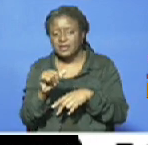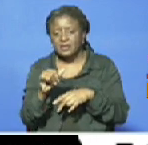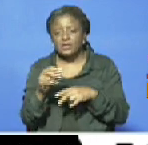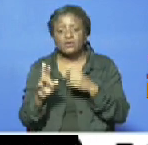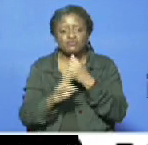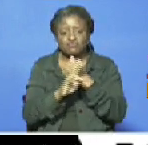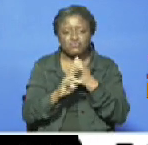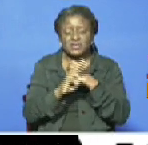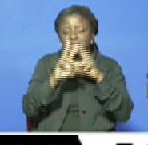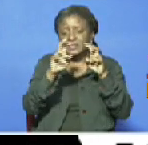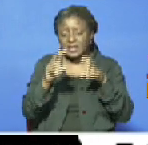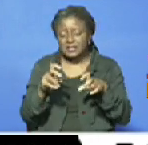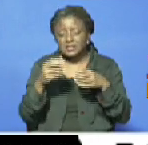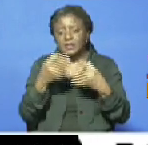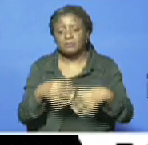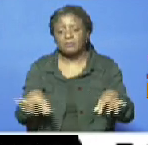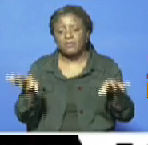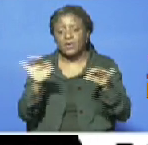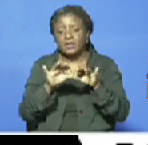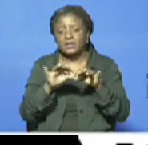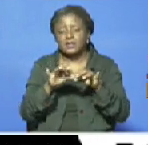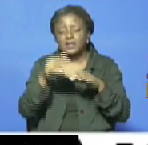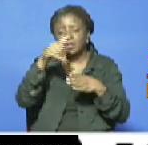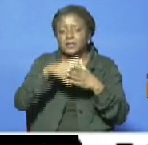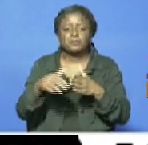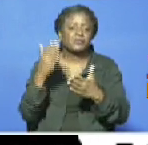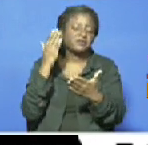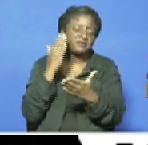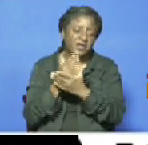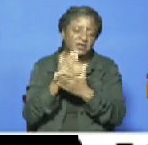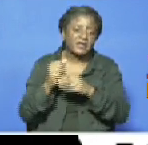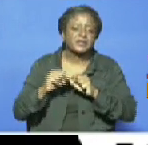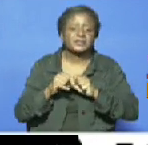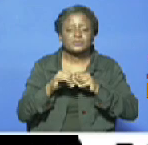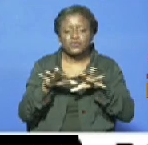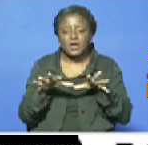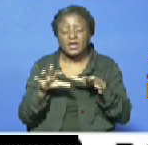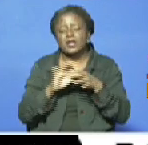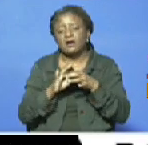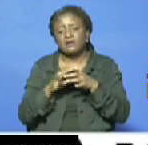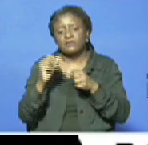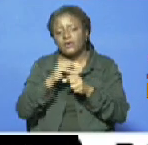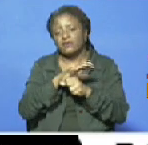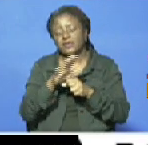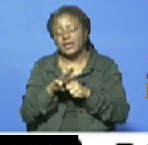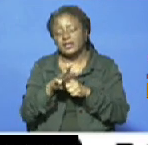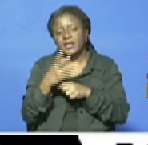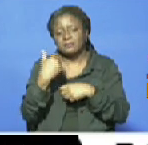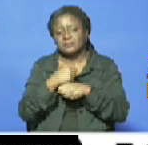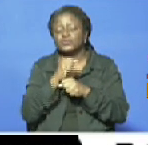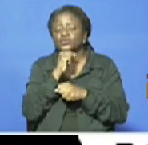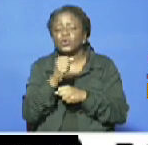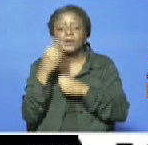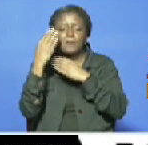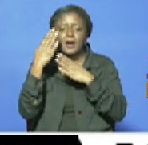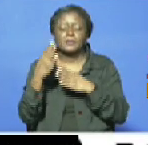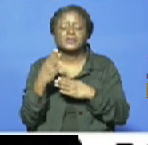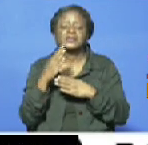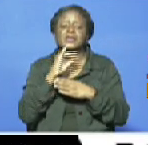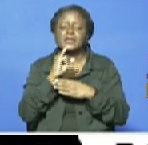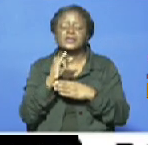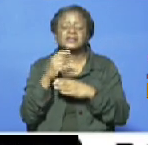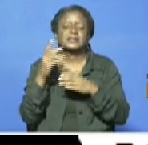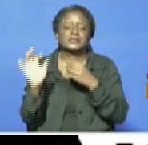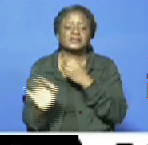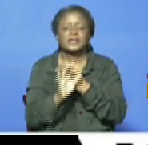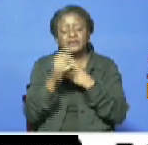is an important part of preventing the spread of COVID-19 and ensuring that the Bahamas is safe for